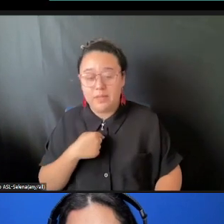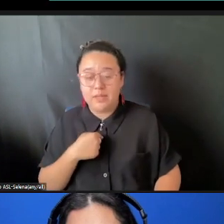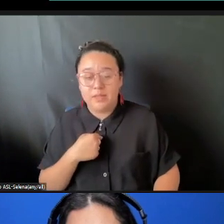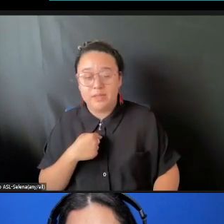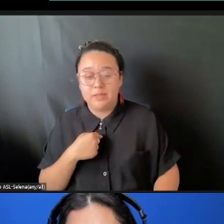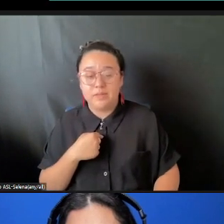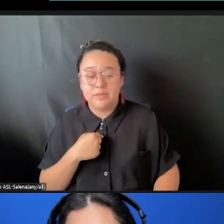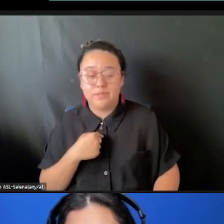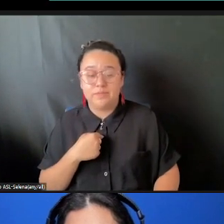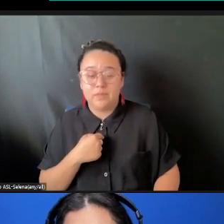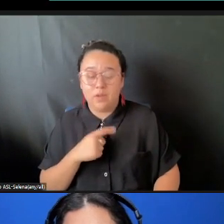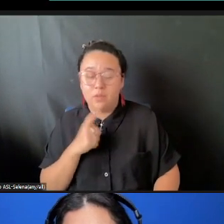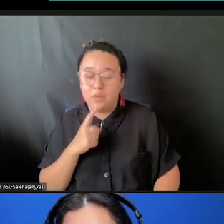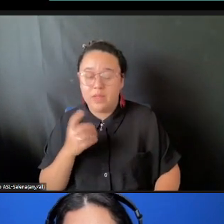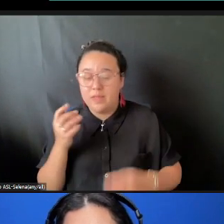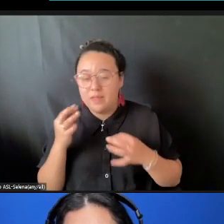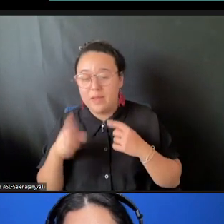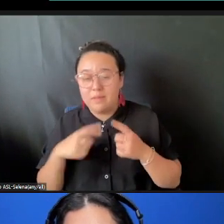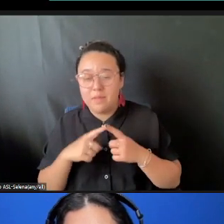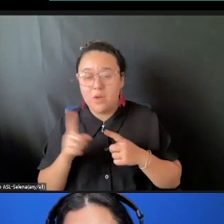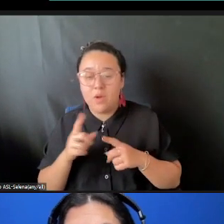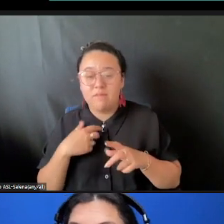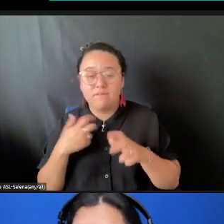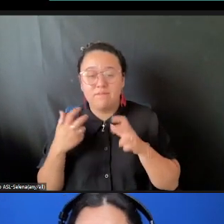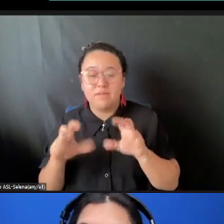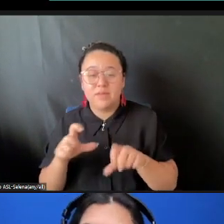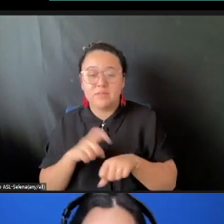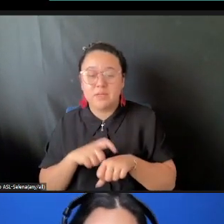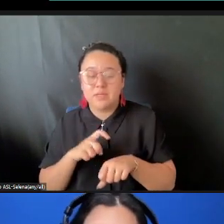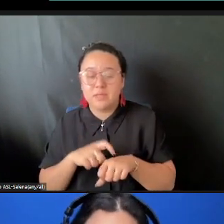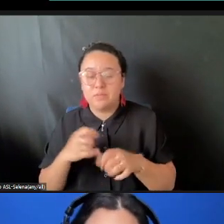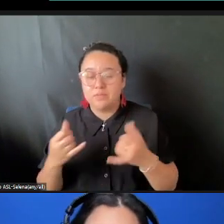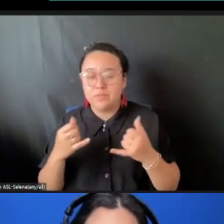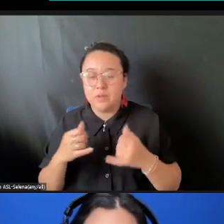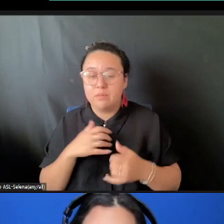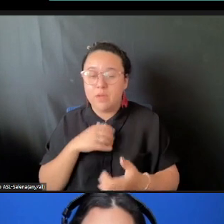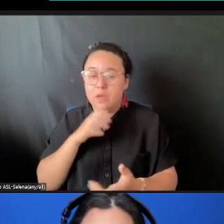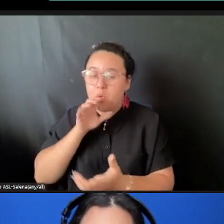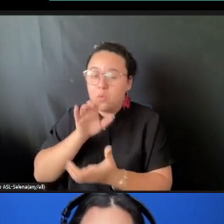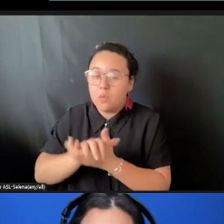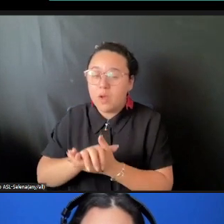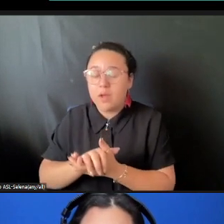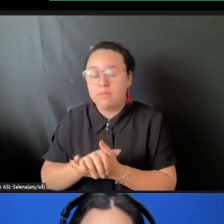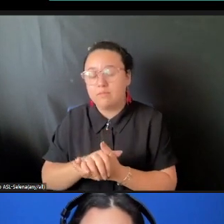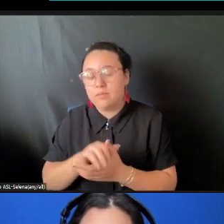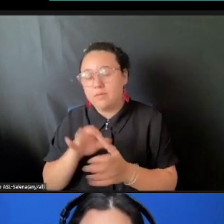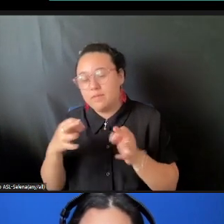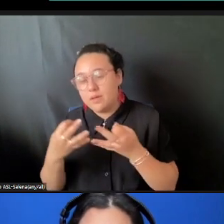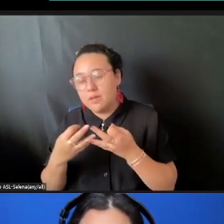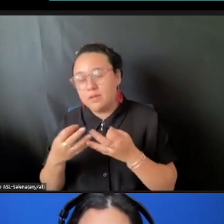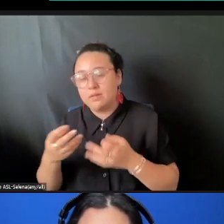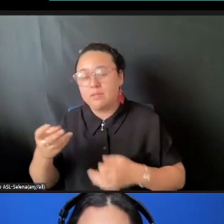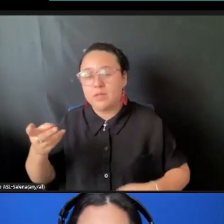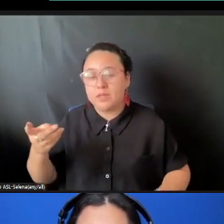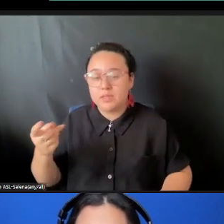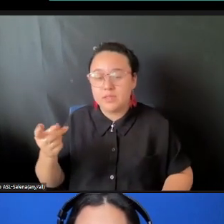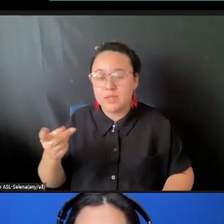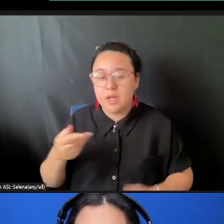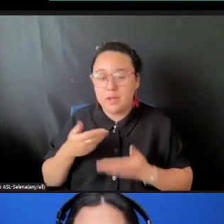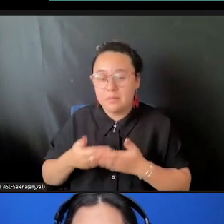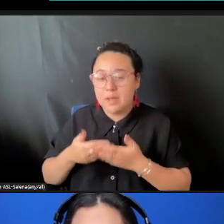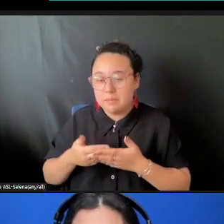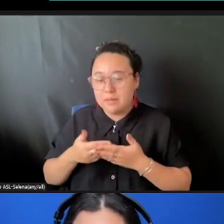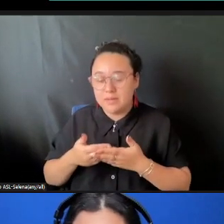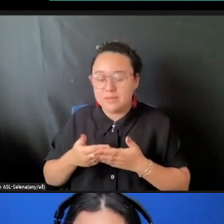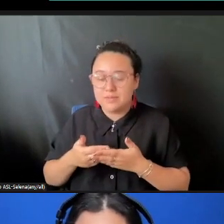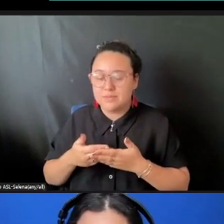I'm really reflective of where I put my time now, and, you know, my wife and my family and my dog babies,